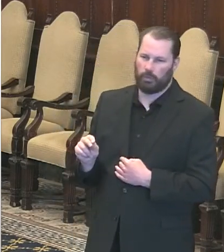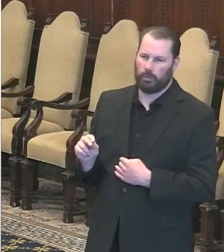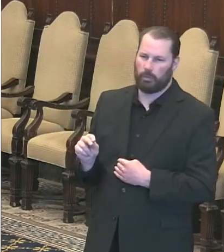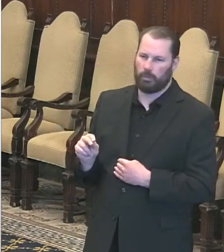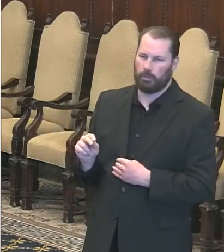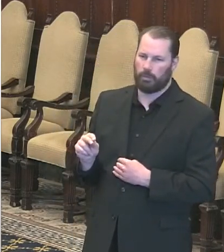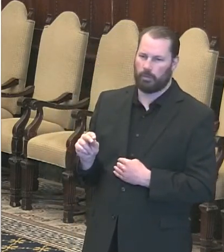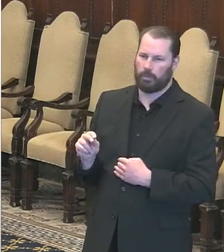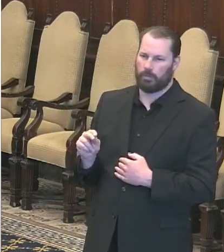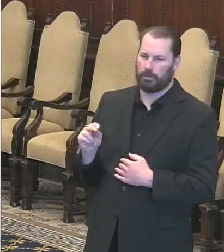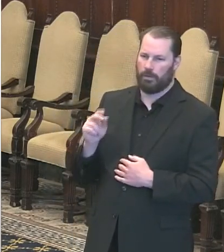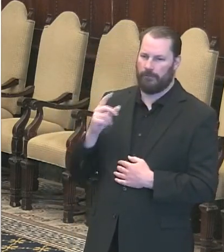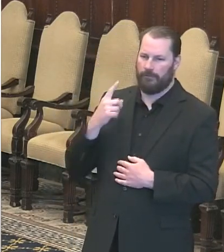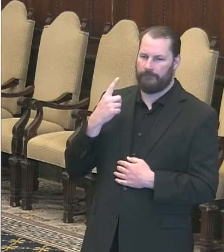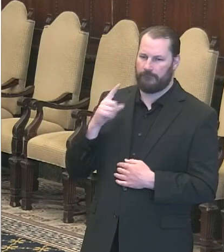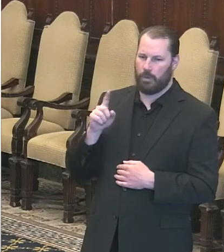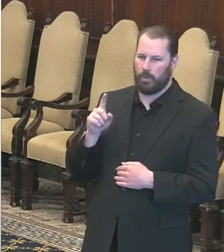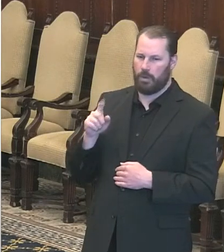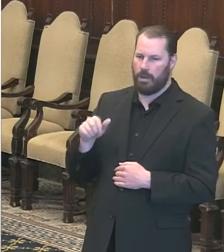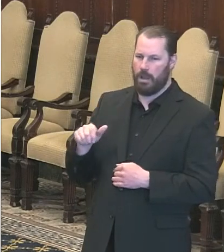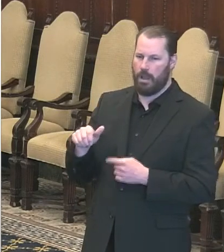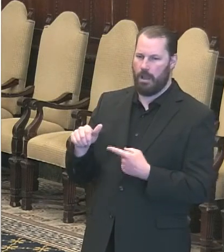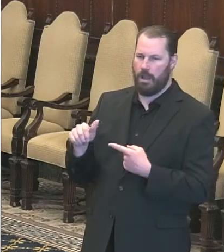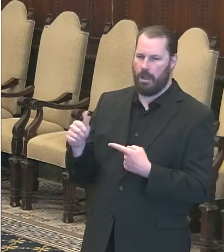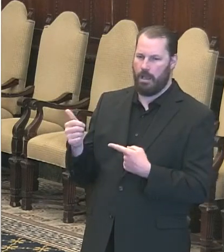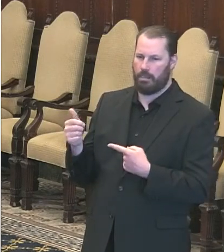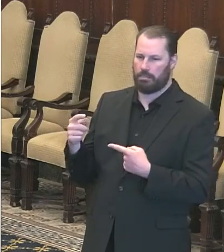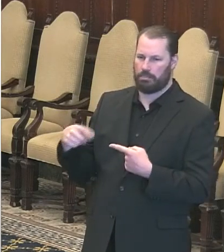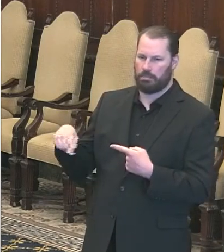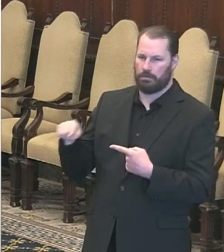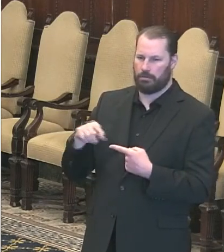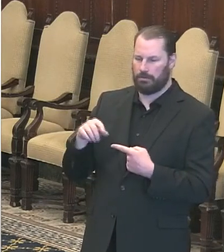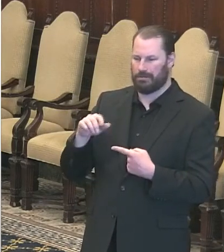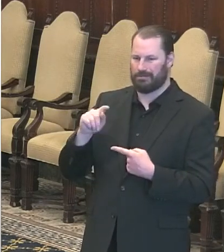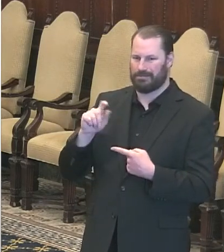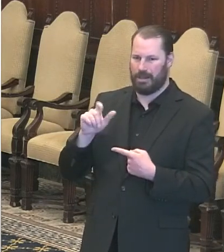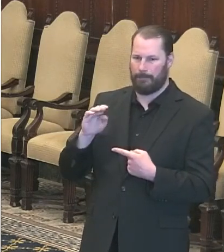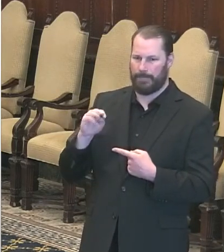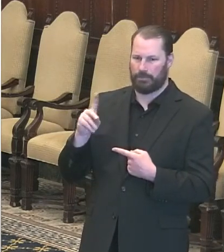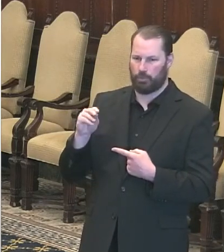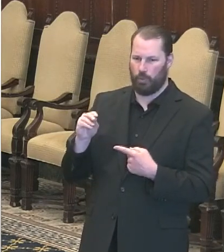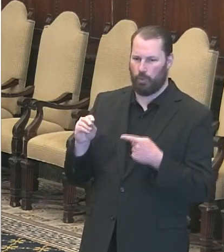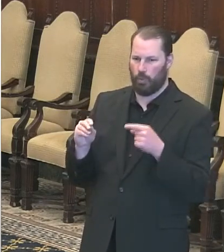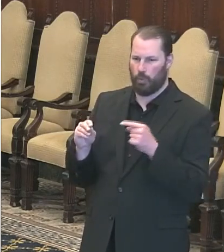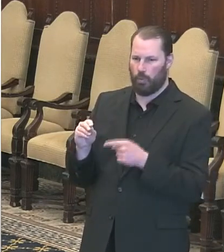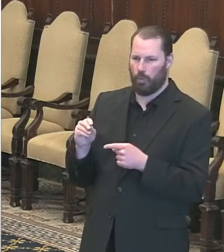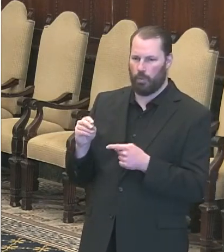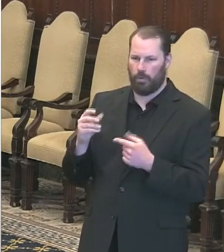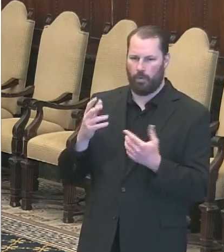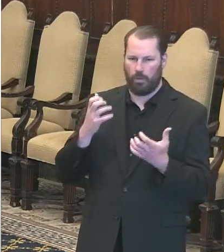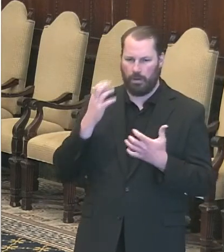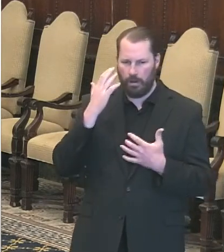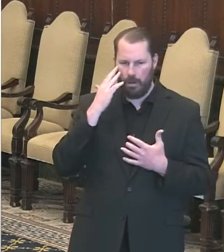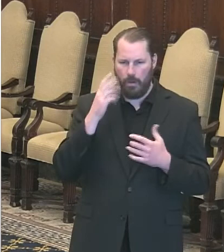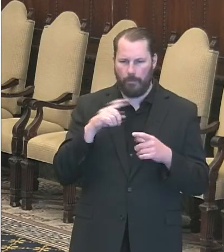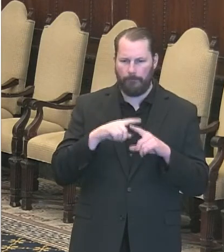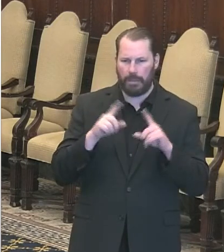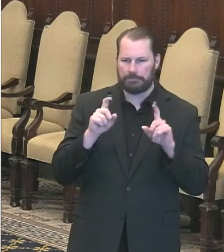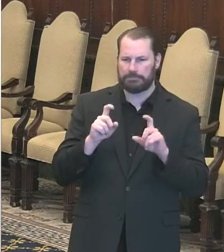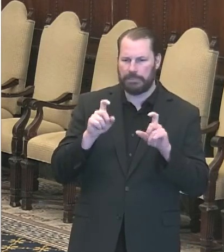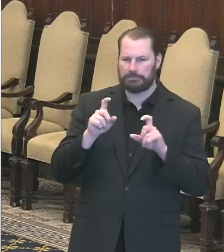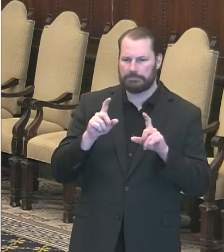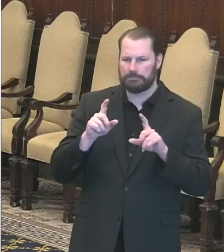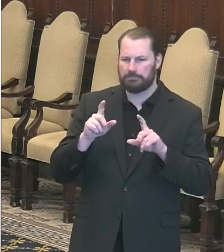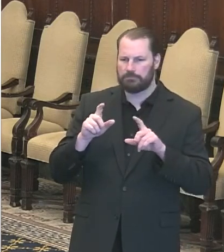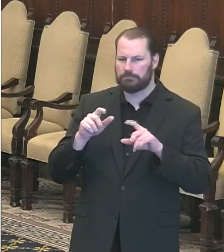Telemundo. They wanted to know about the testing sites for underserved Hispanic communities.